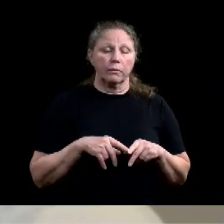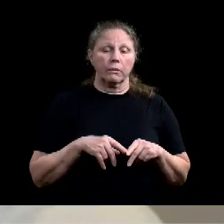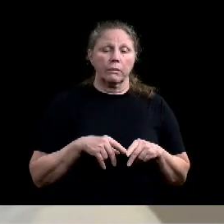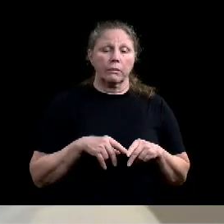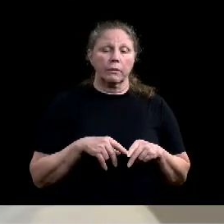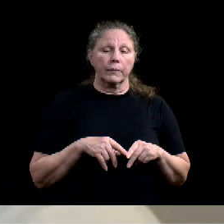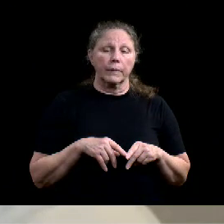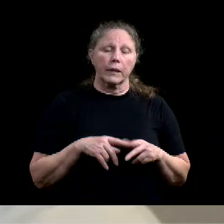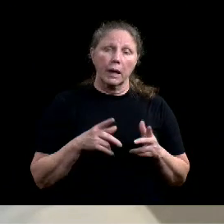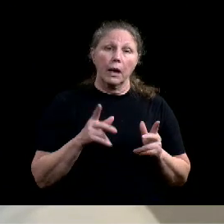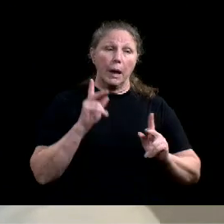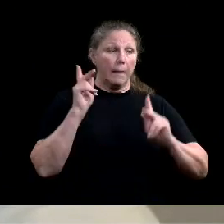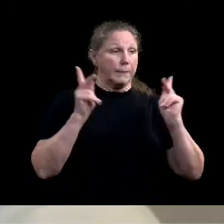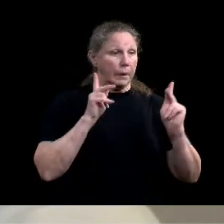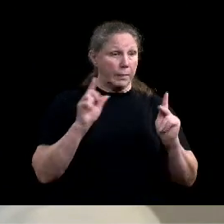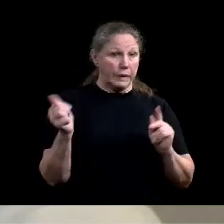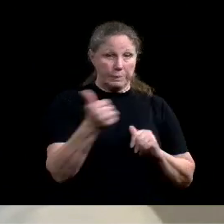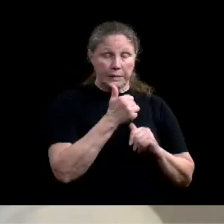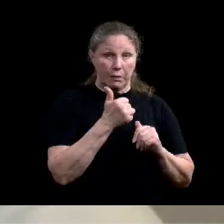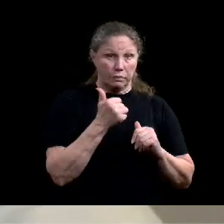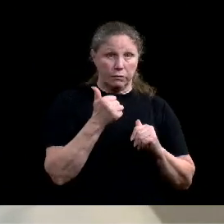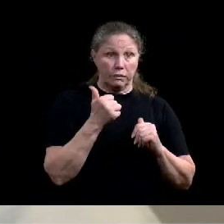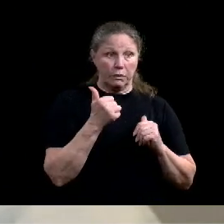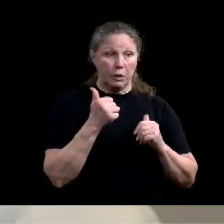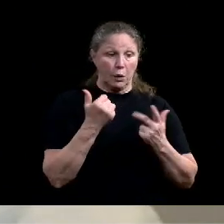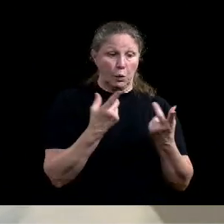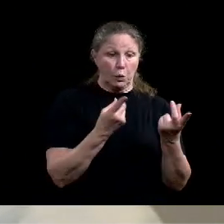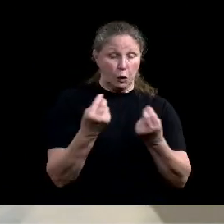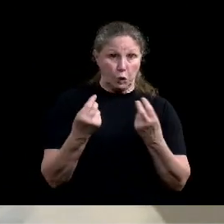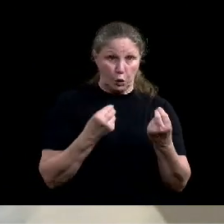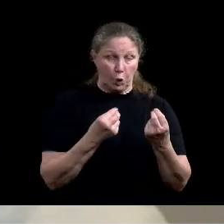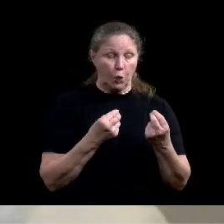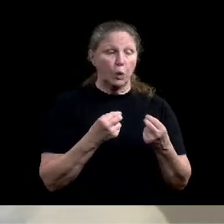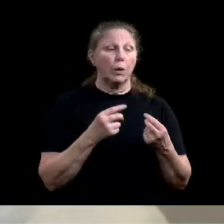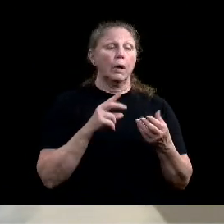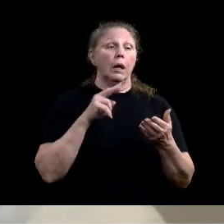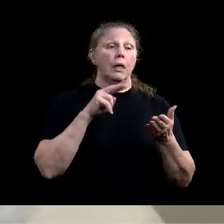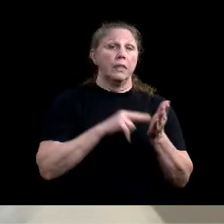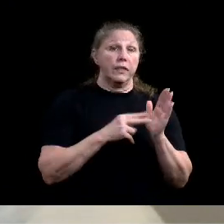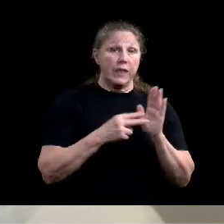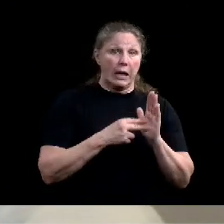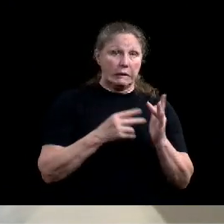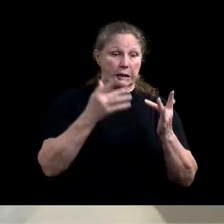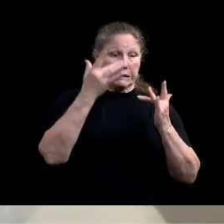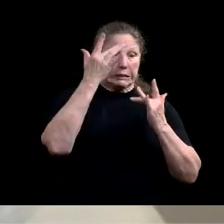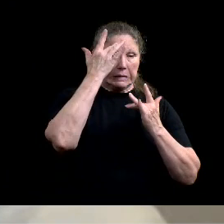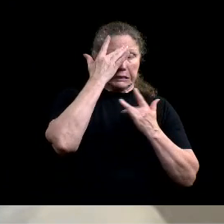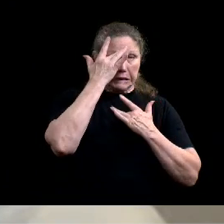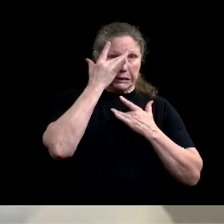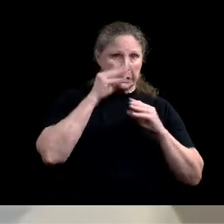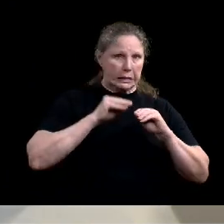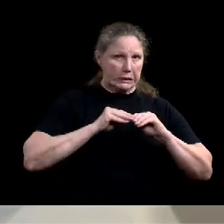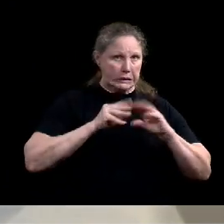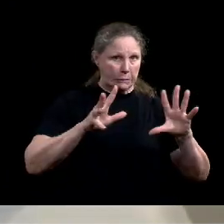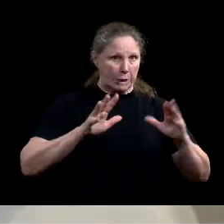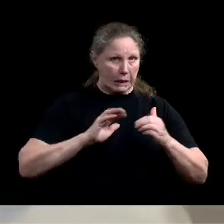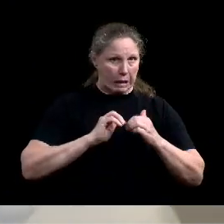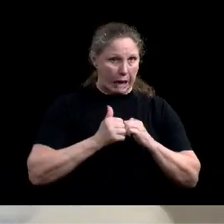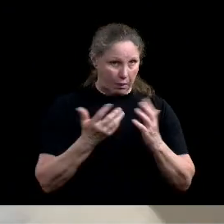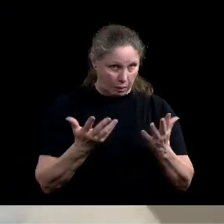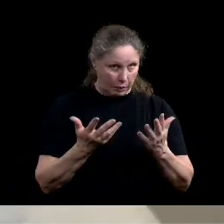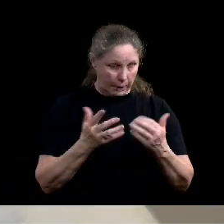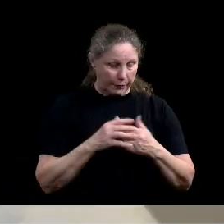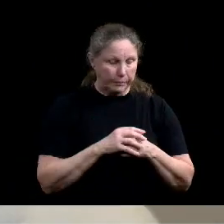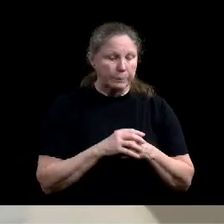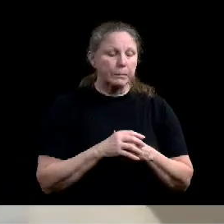how contagious is the germ. So an RT is something that we have an impact